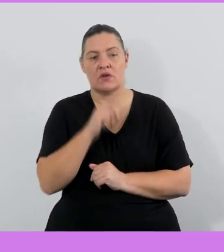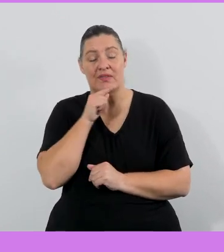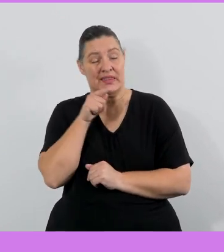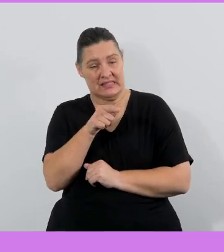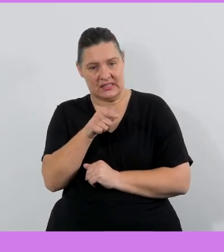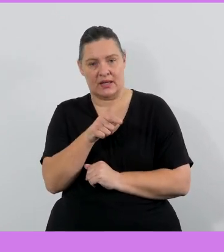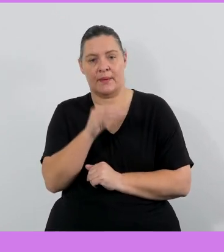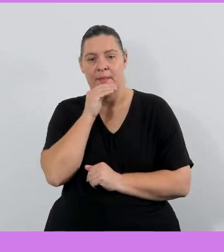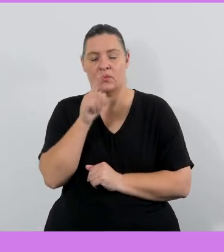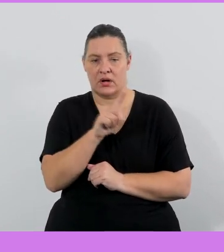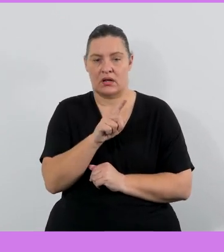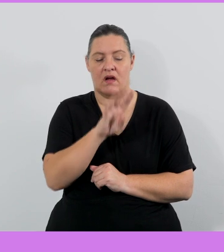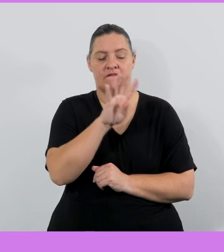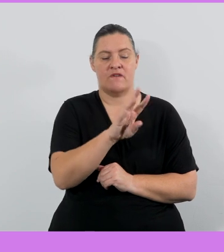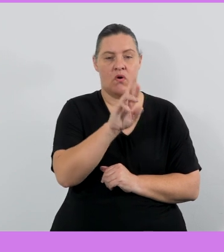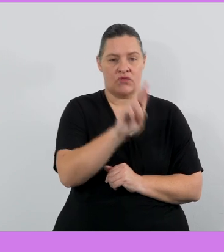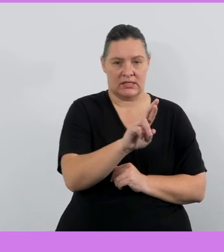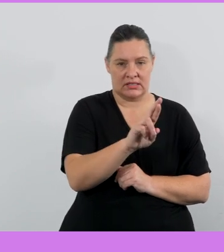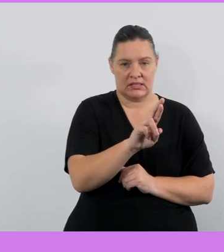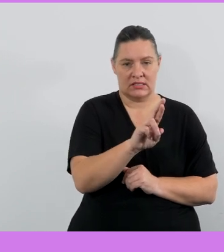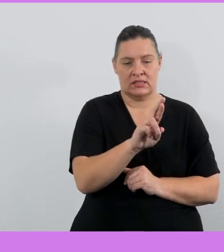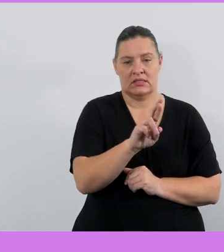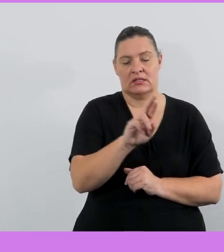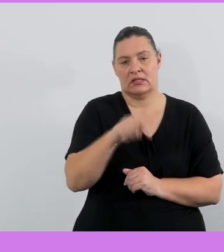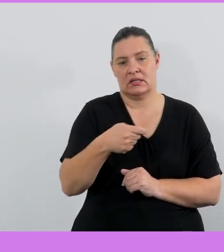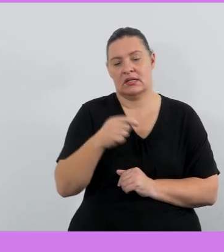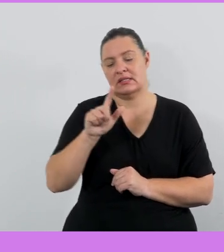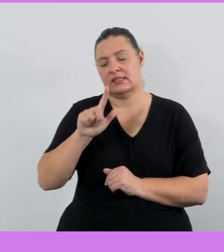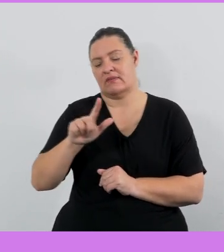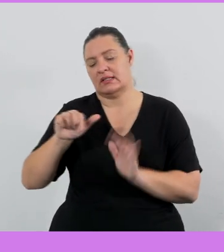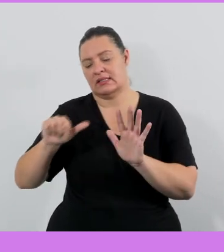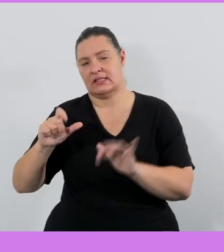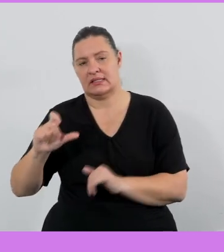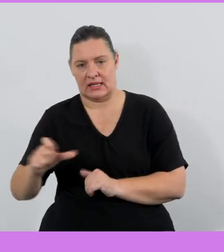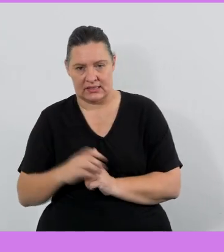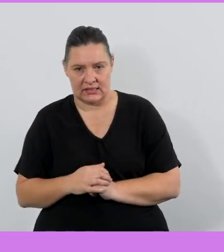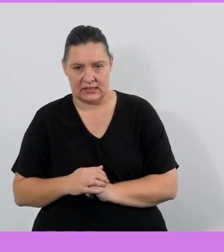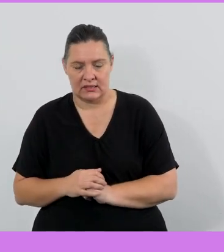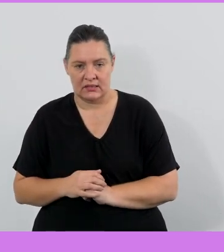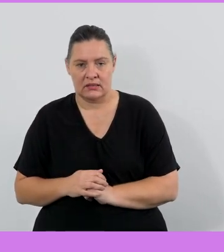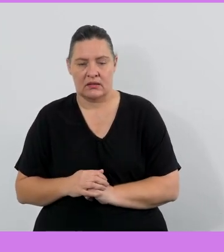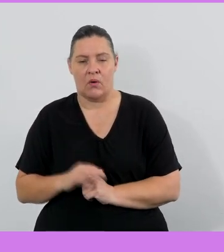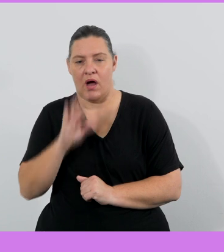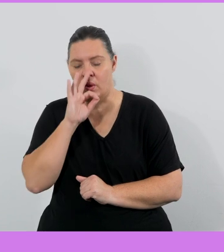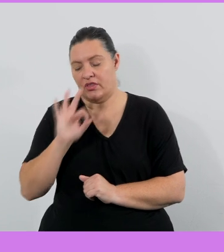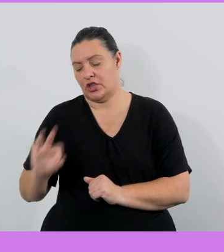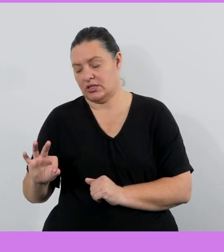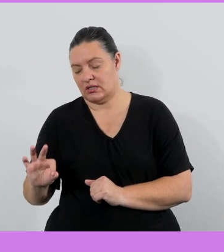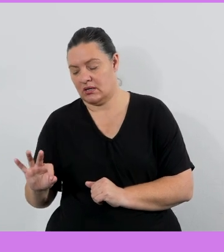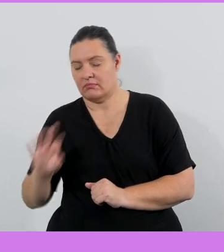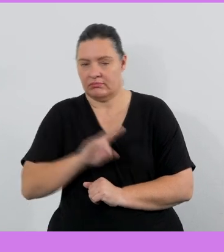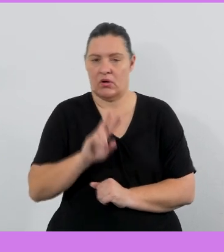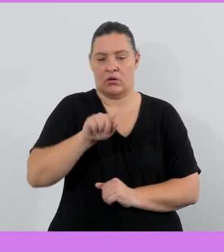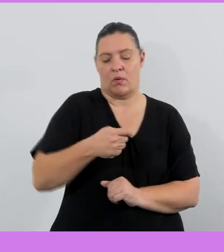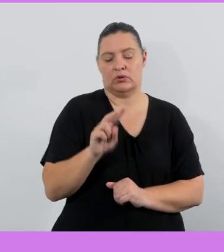in this case, it will be 4 rand and 76 cents, because I look at the third digit after